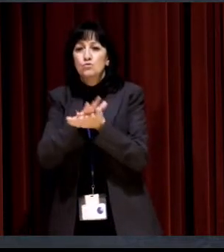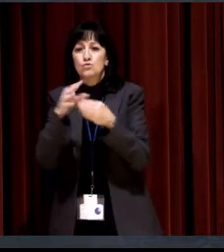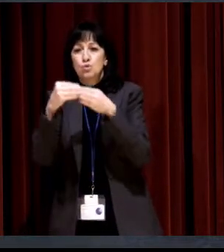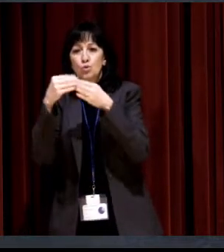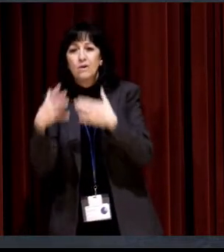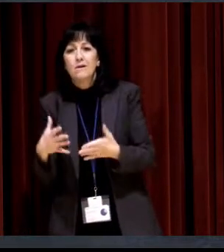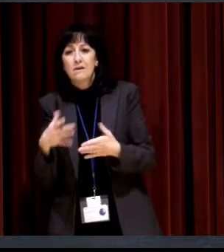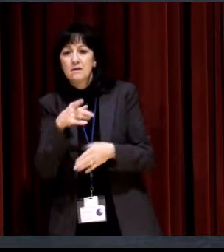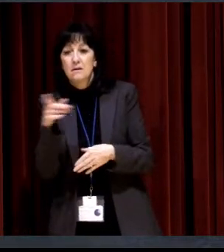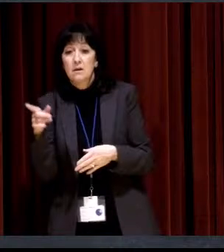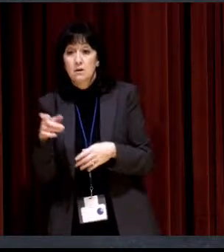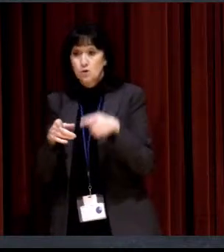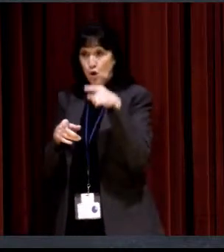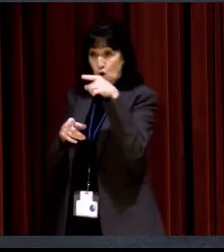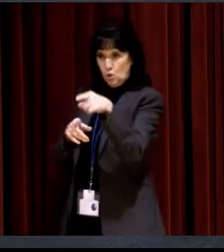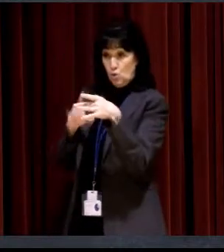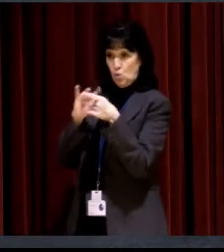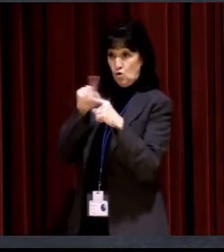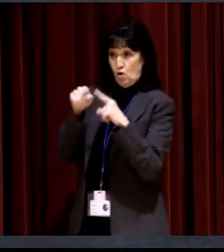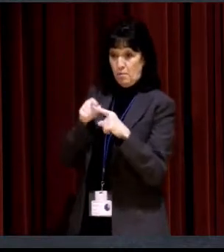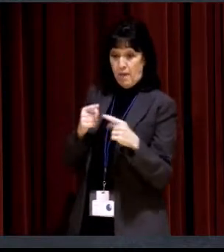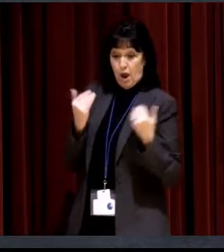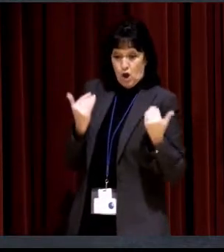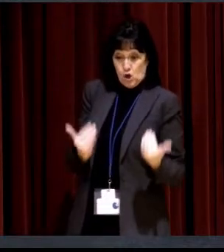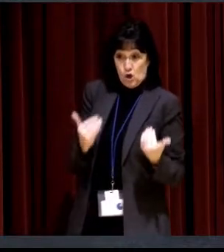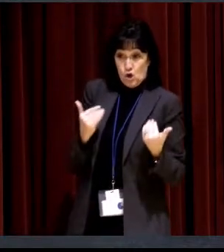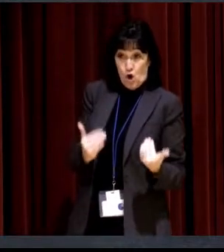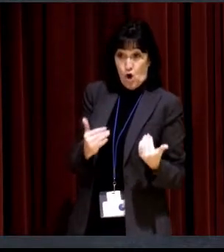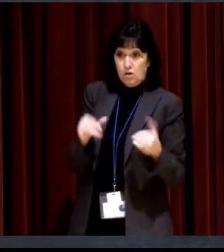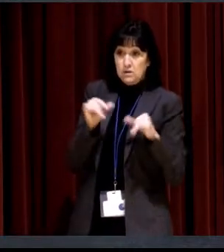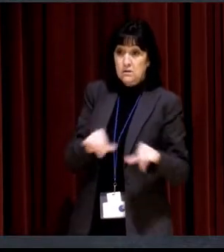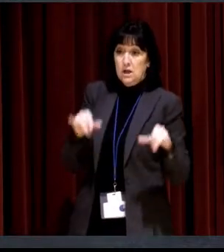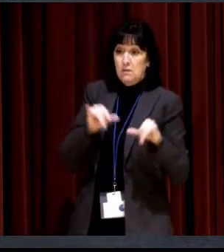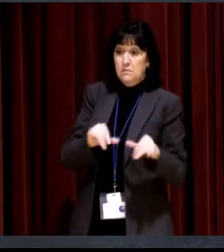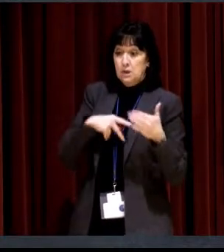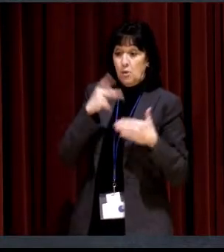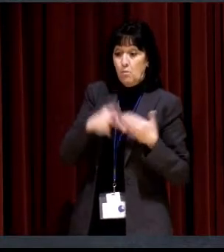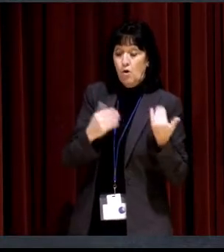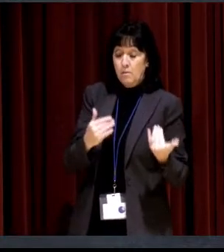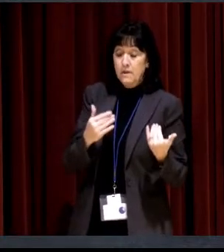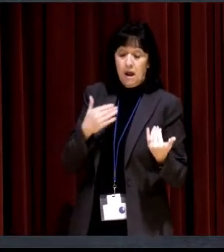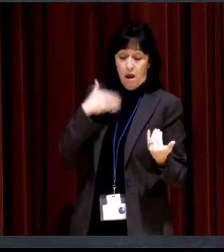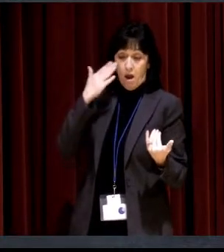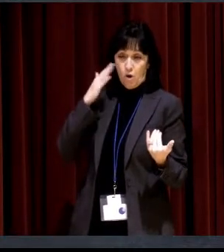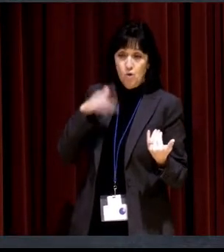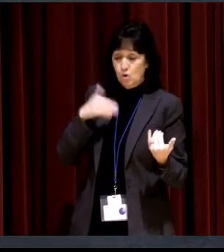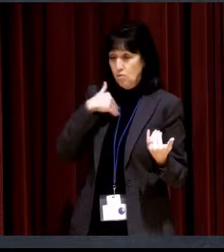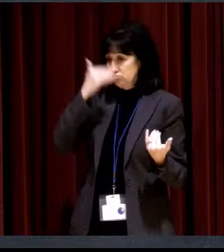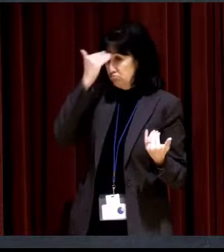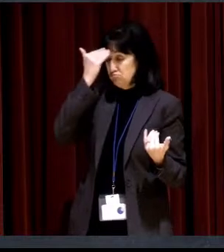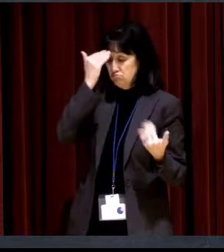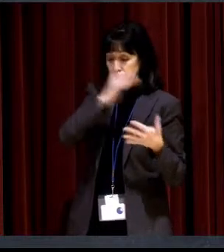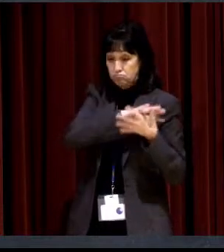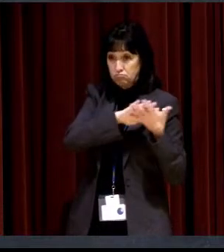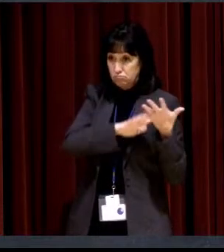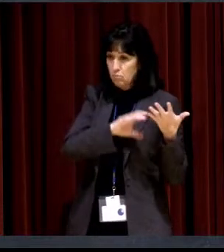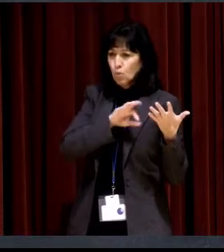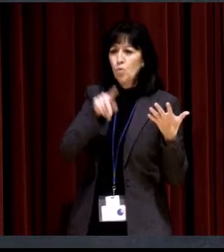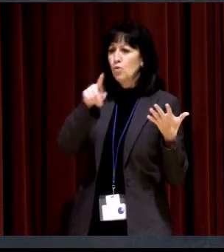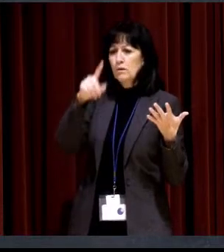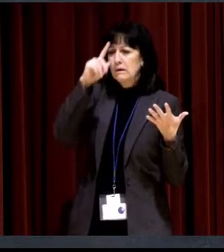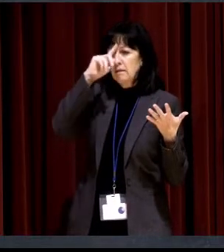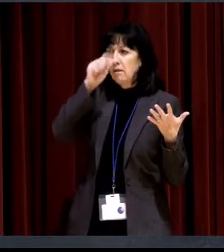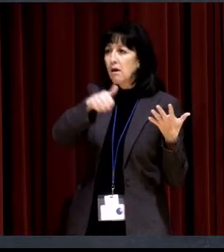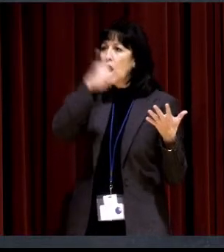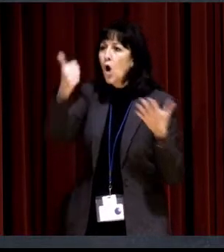what we're currently doing now, or are we thinking about branching out? Because I know what we do now, I know the programs we have now, but are you thinking about looking outside of